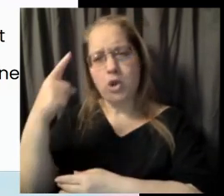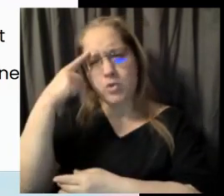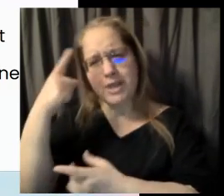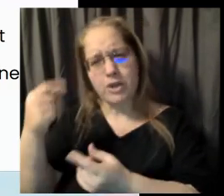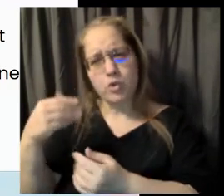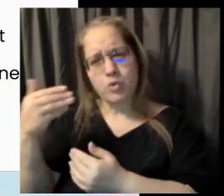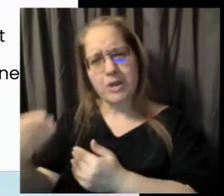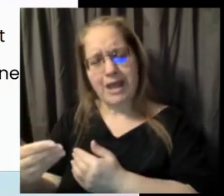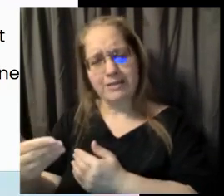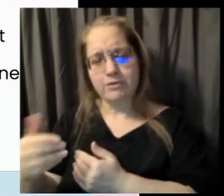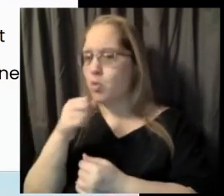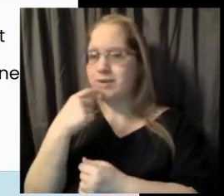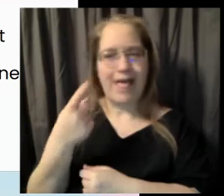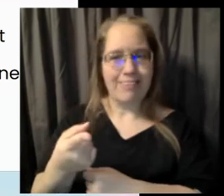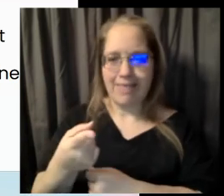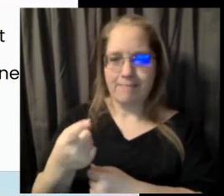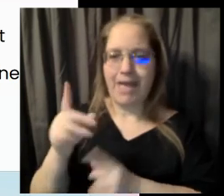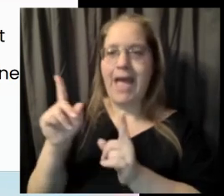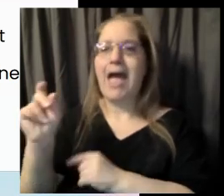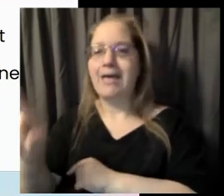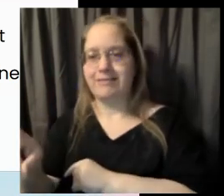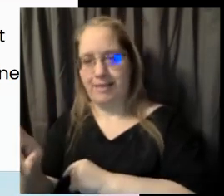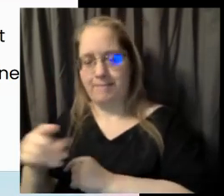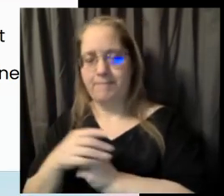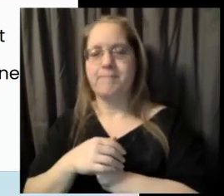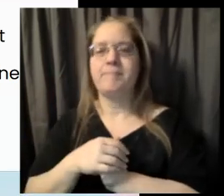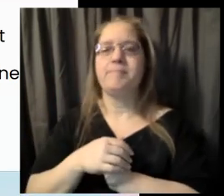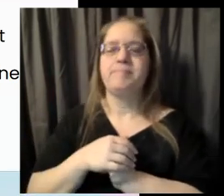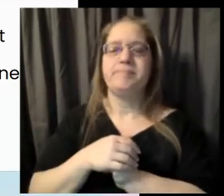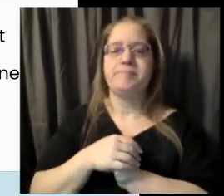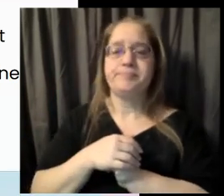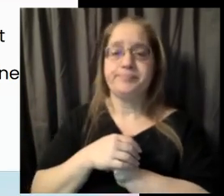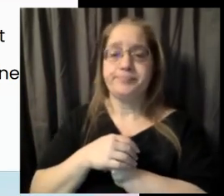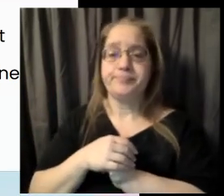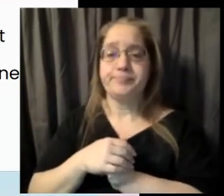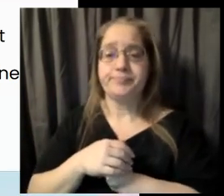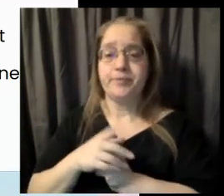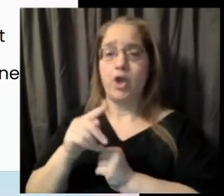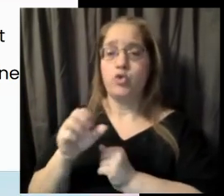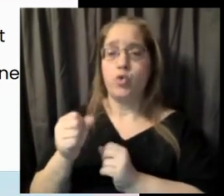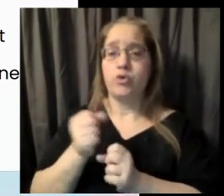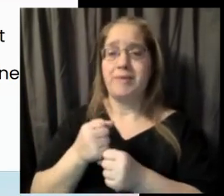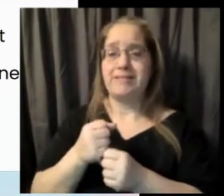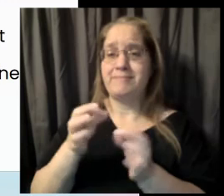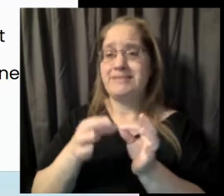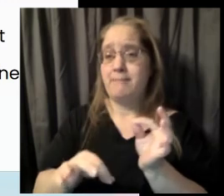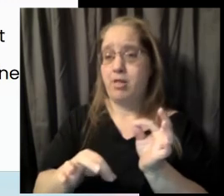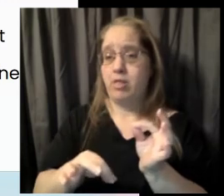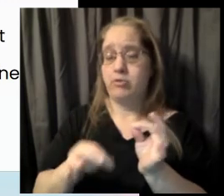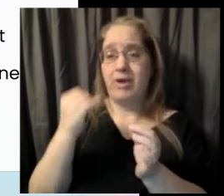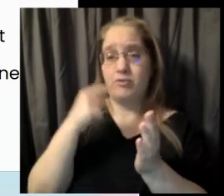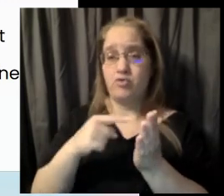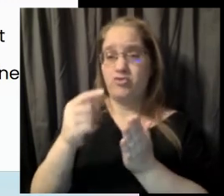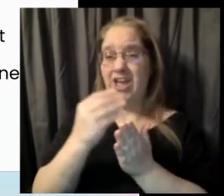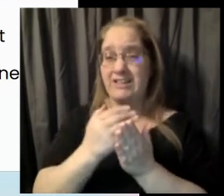do you think comes next? Instead of providing the answer. And simplify any tools, like if you